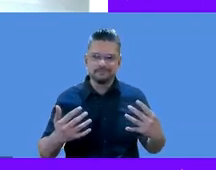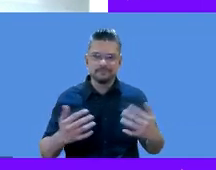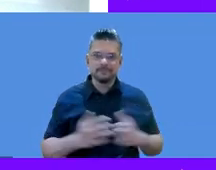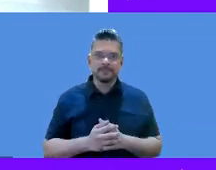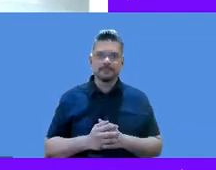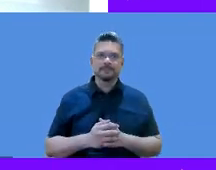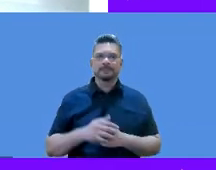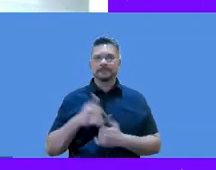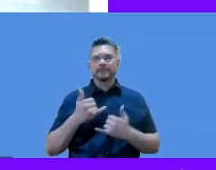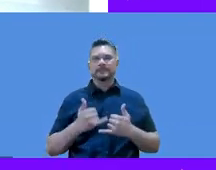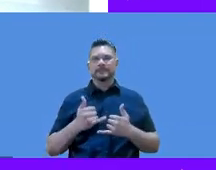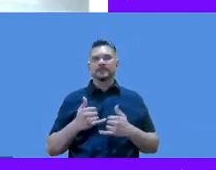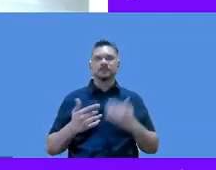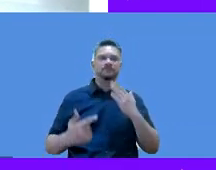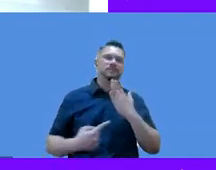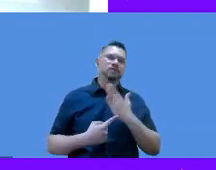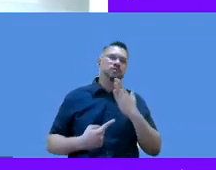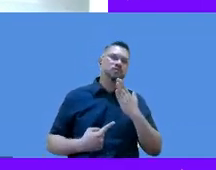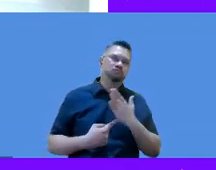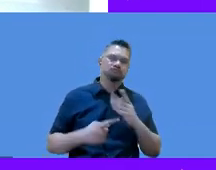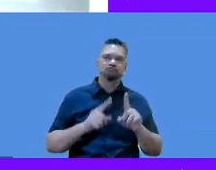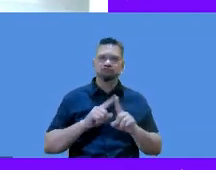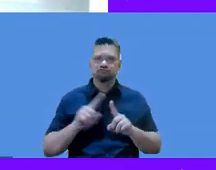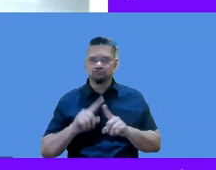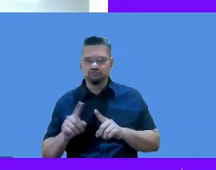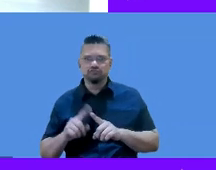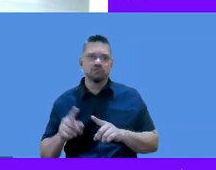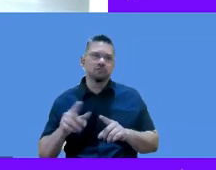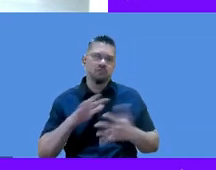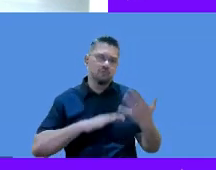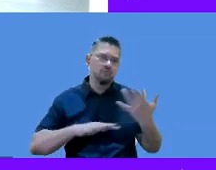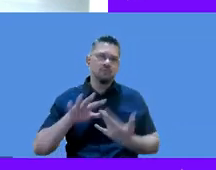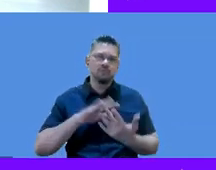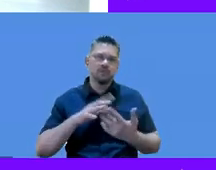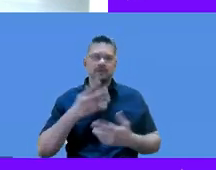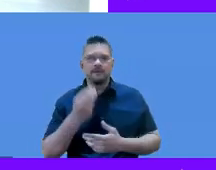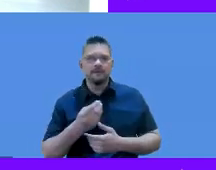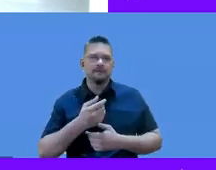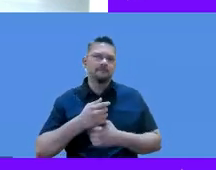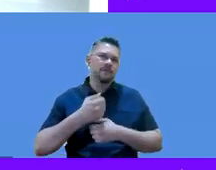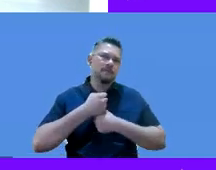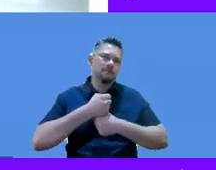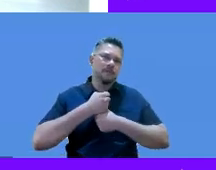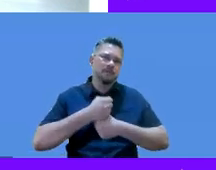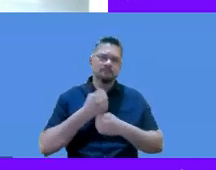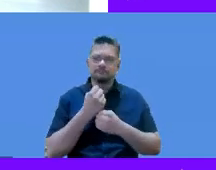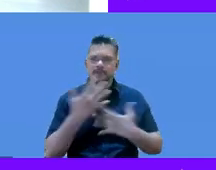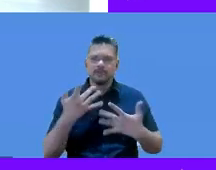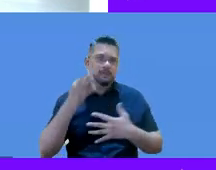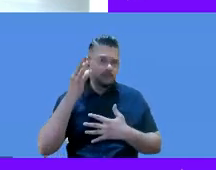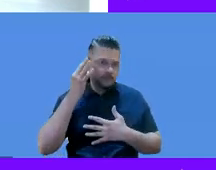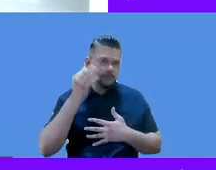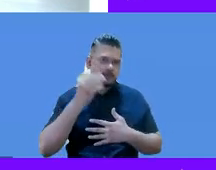Girls Ambassadors, and that's essentially a network of adolescent girls and young women aged 18 to 24 trained in qualitative